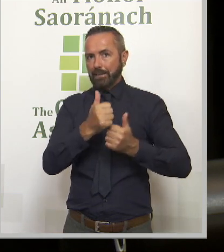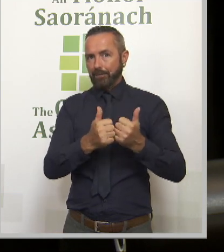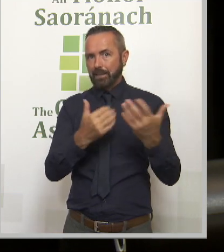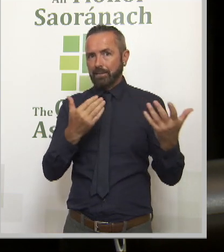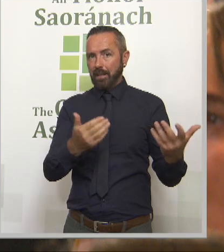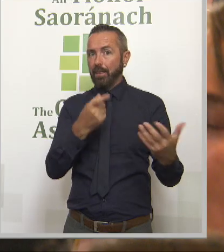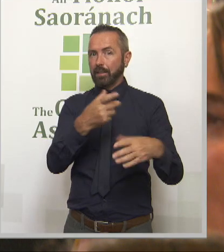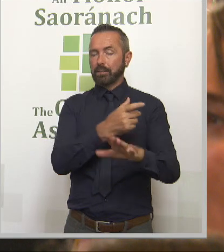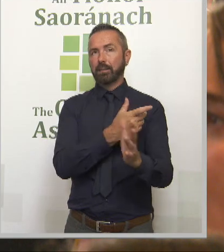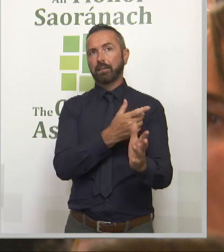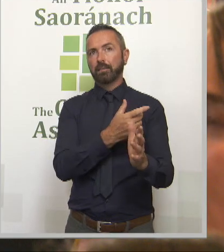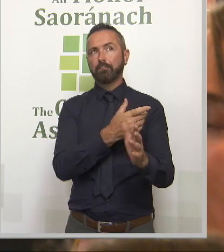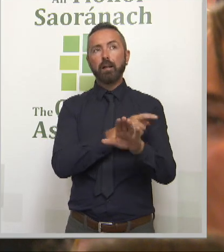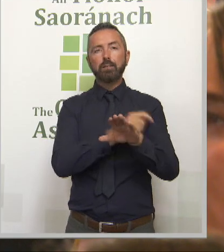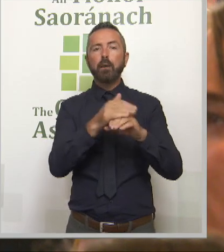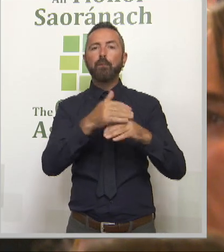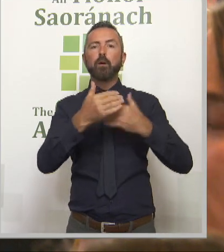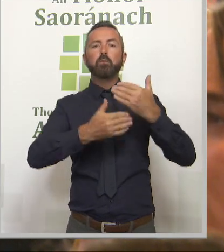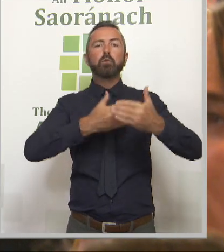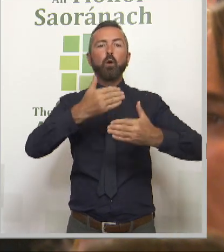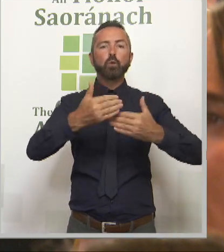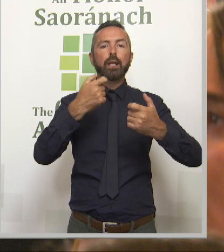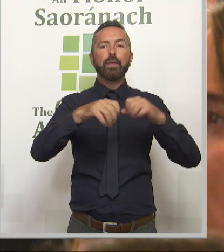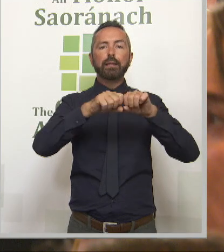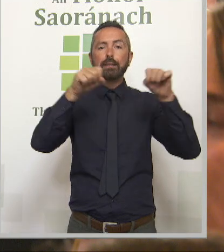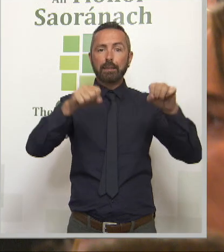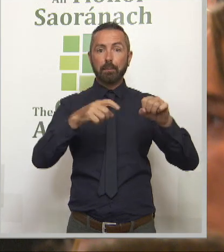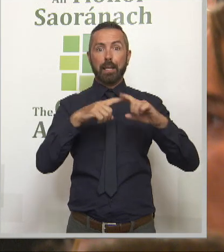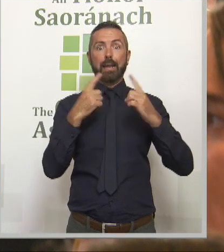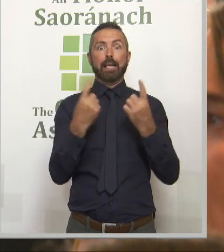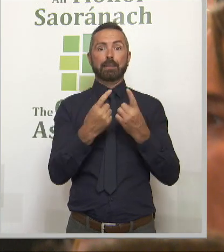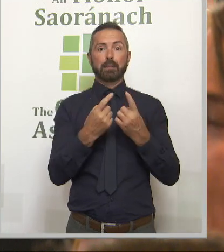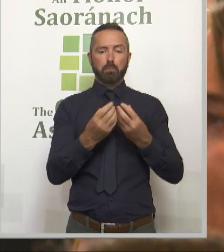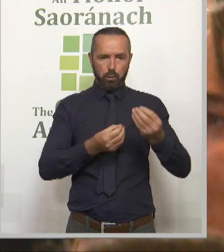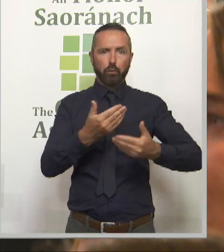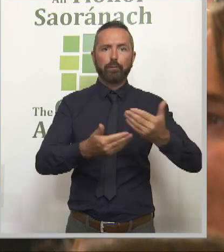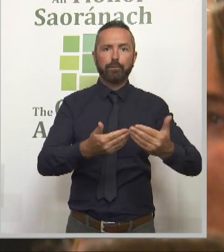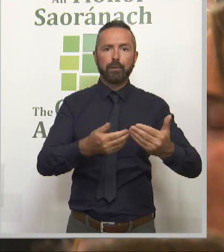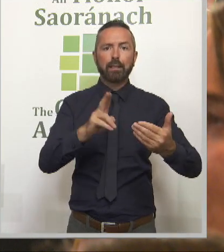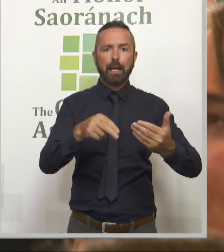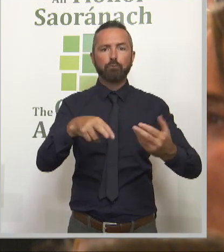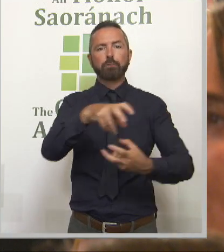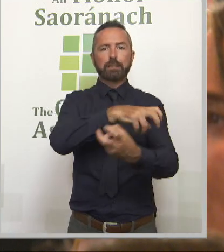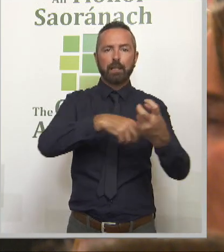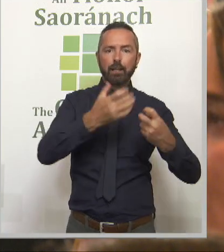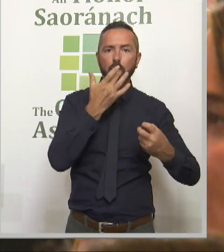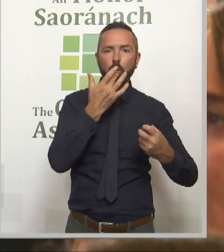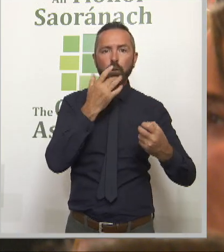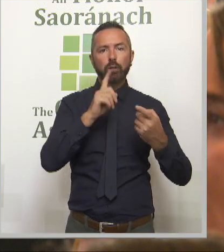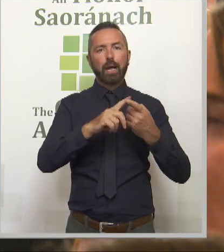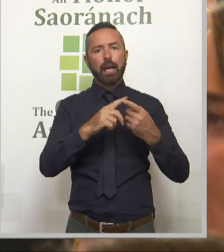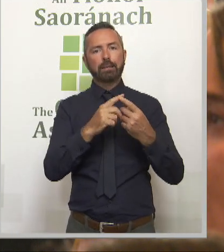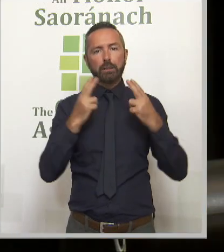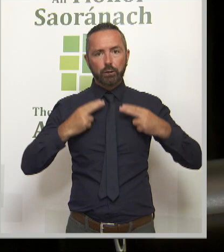of those are the processes by which the system is productive, through which it recycles water and